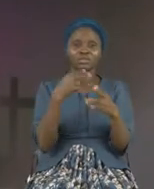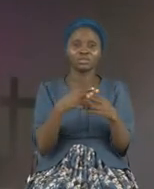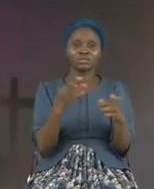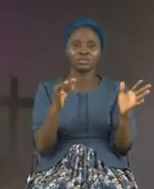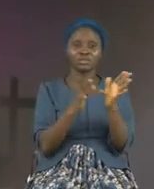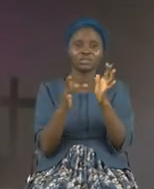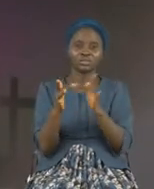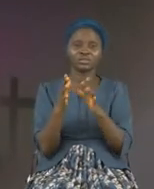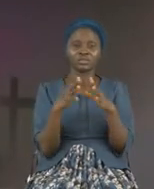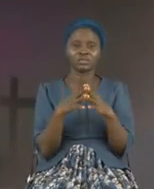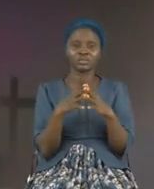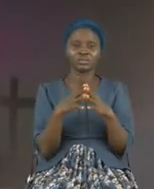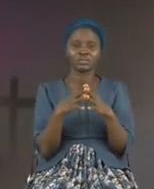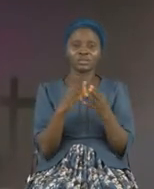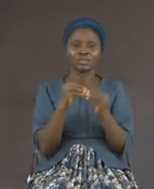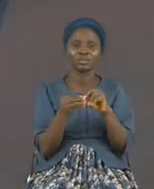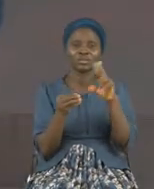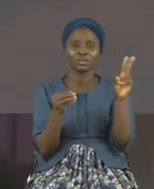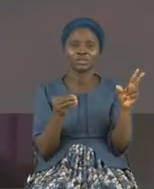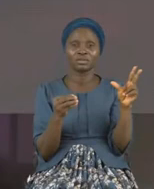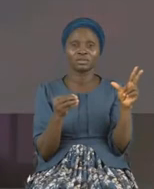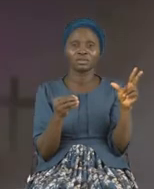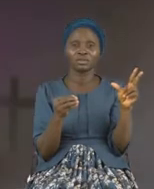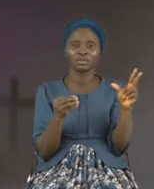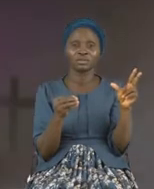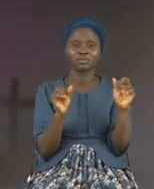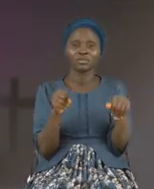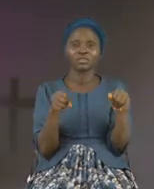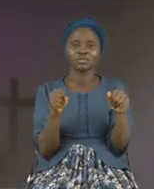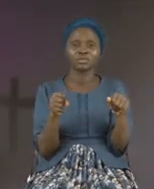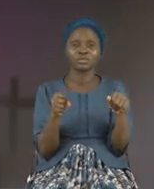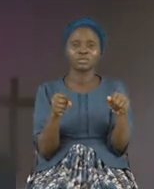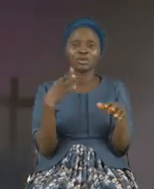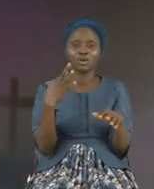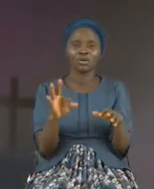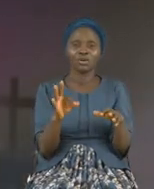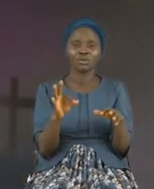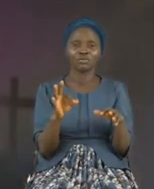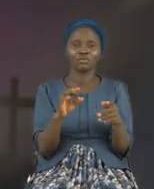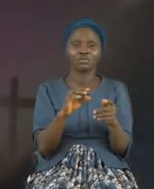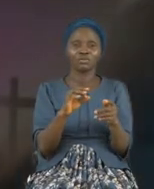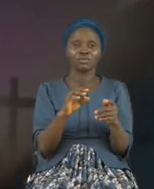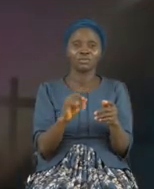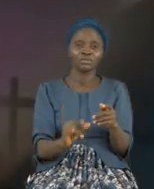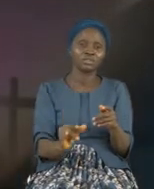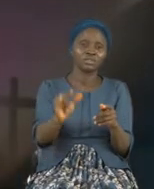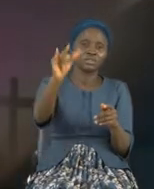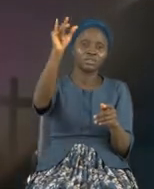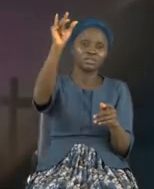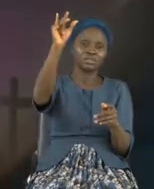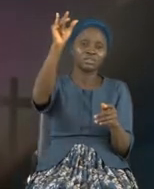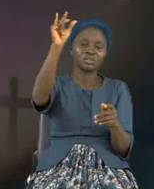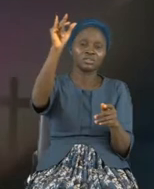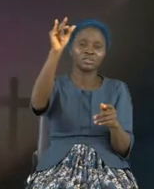of Jesus. Number three, possibilities of transcending. To